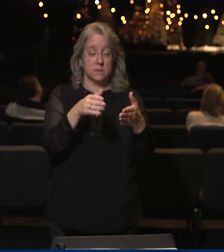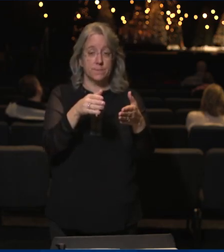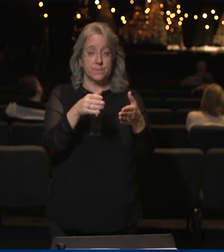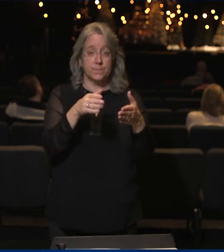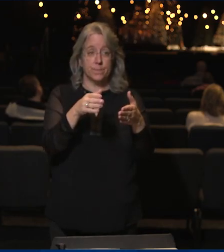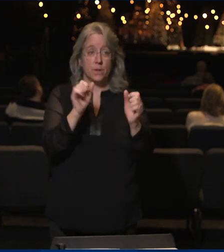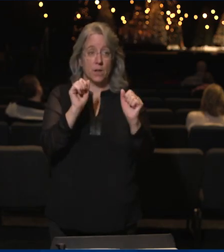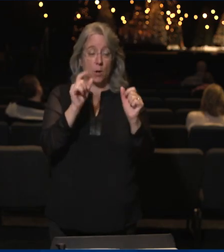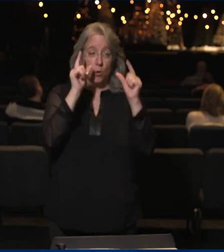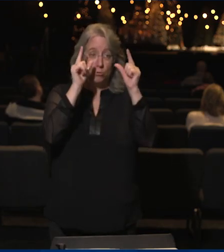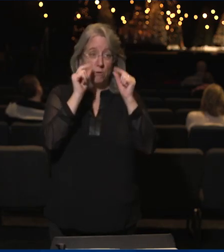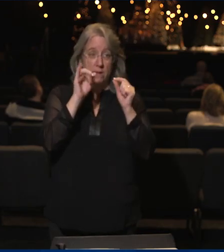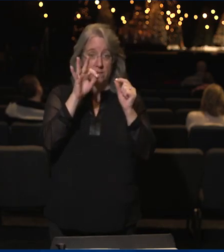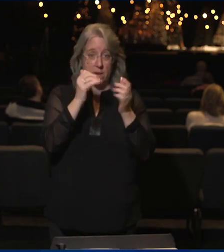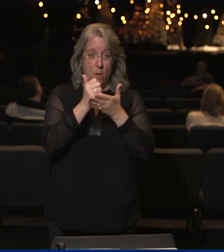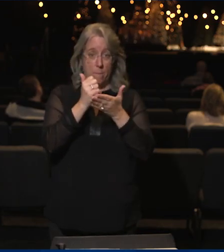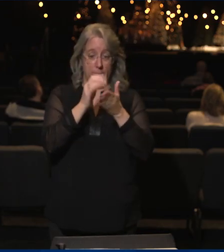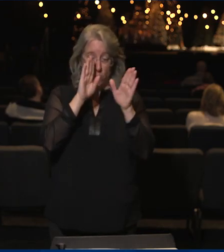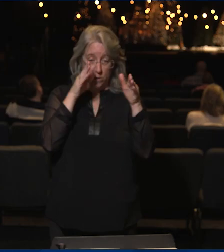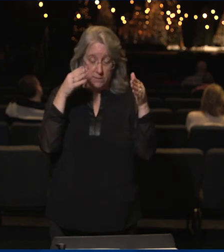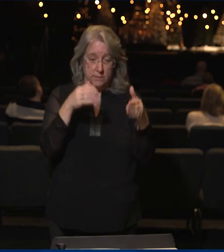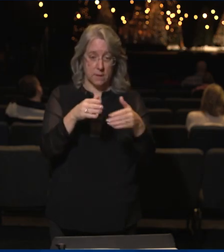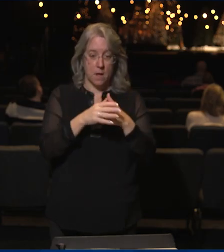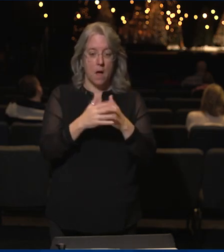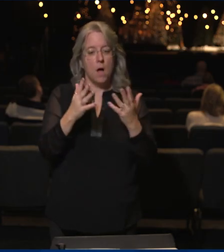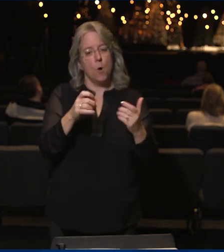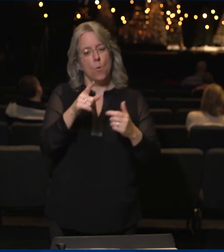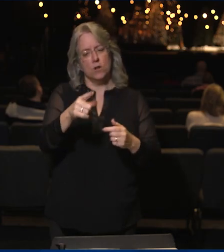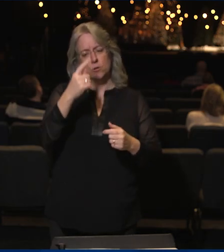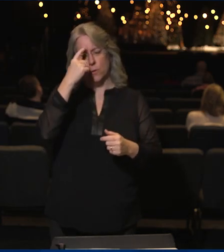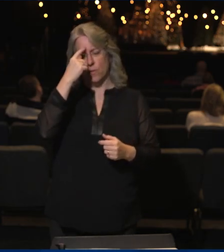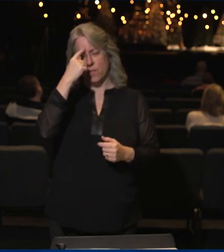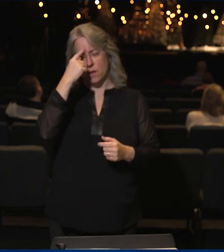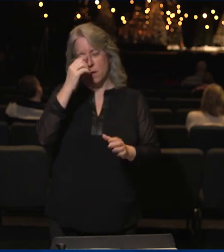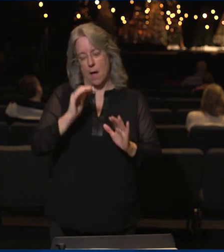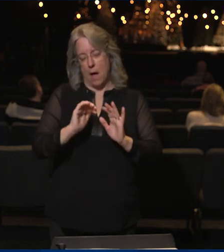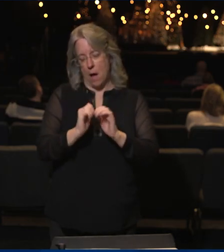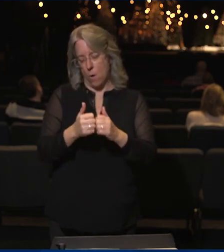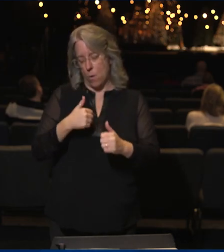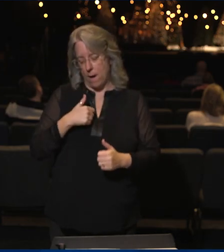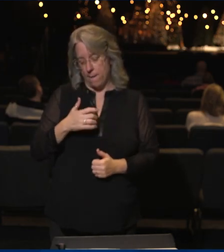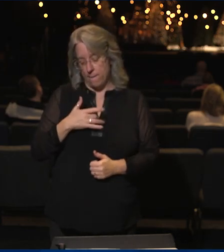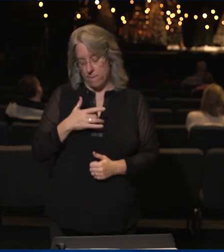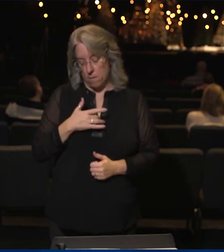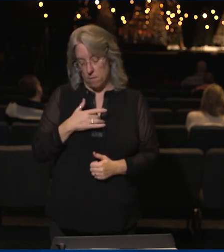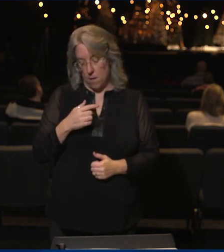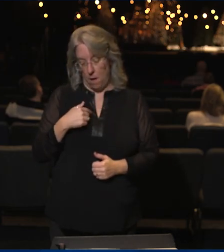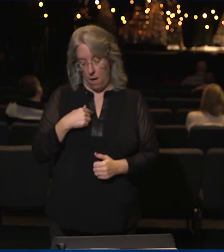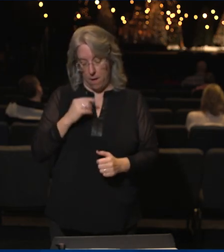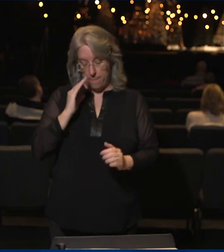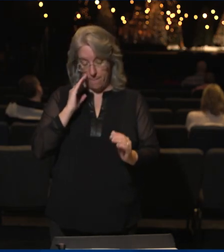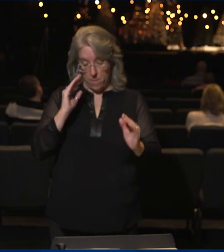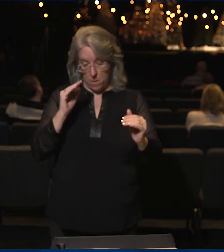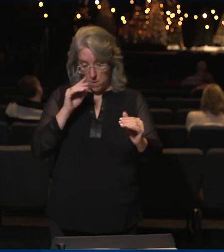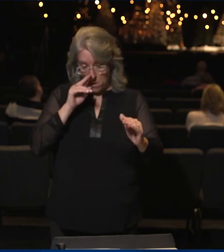I want you to describe to yourself, how do I feel when I anticipate this